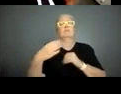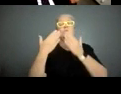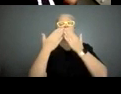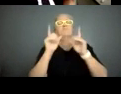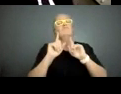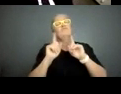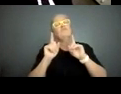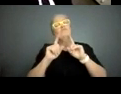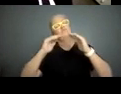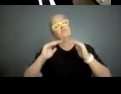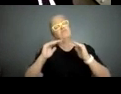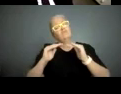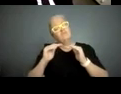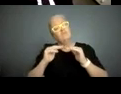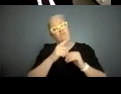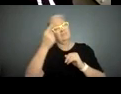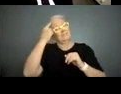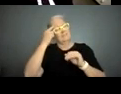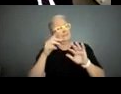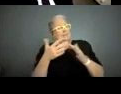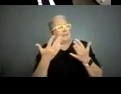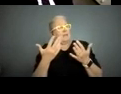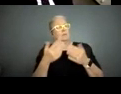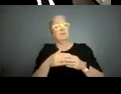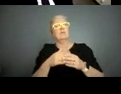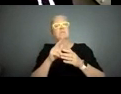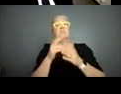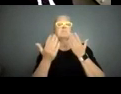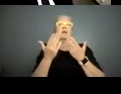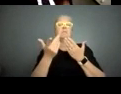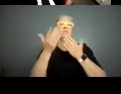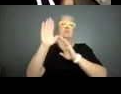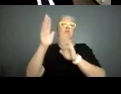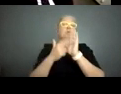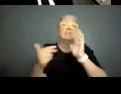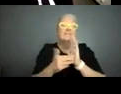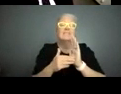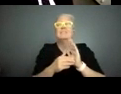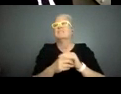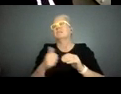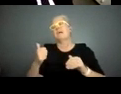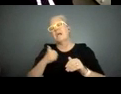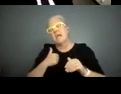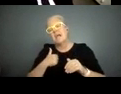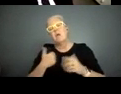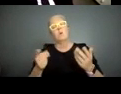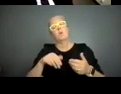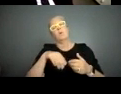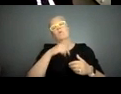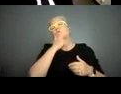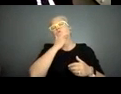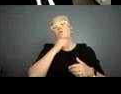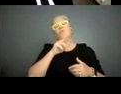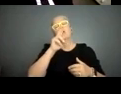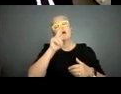If you're not in, even if you're in New Zealand or Canada or UK, you could still think about it.